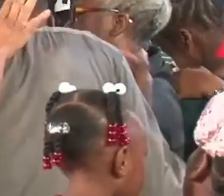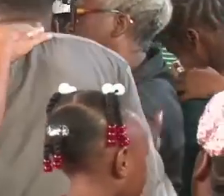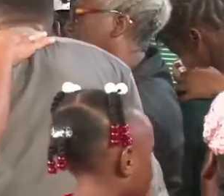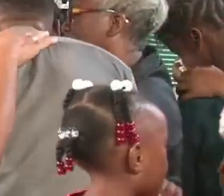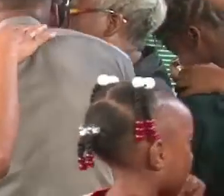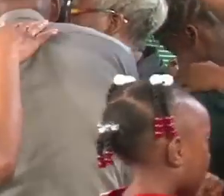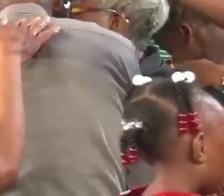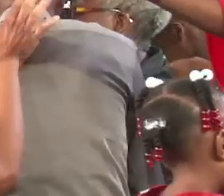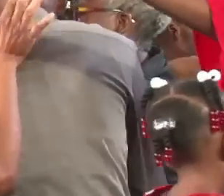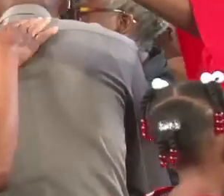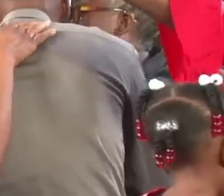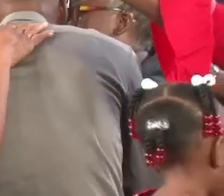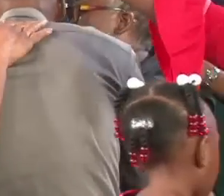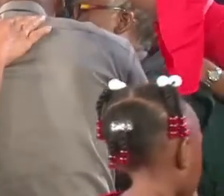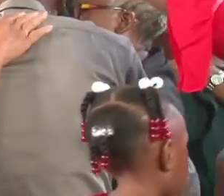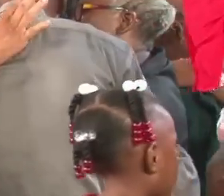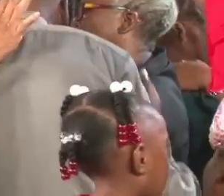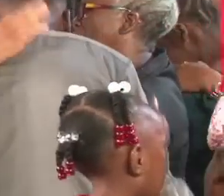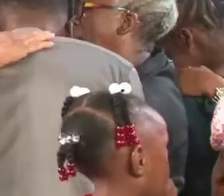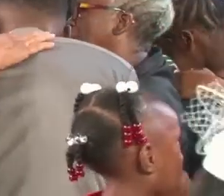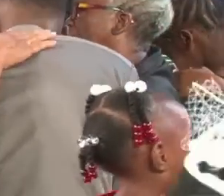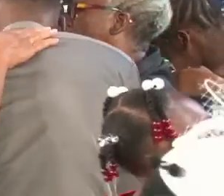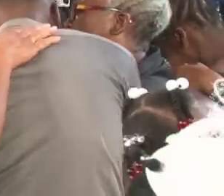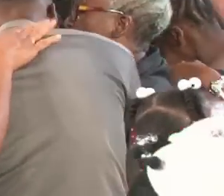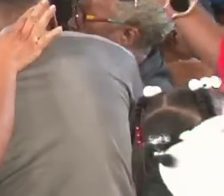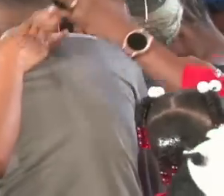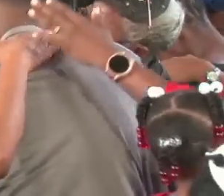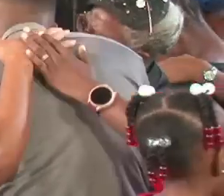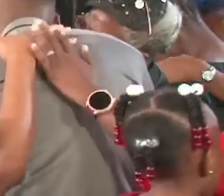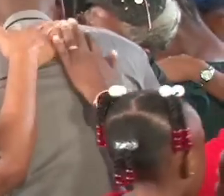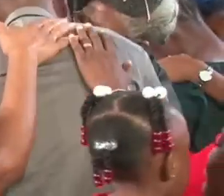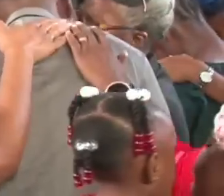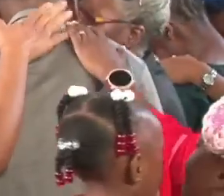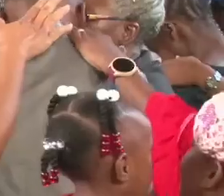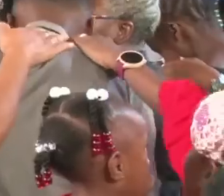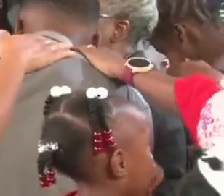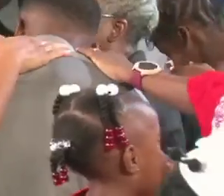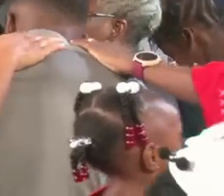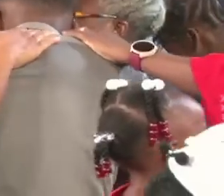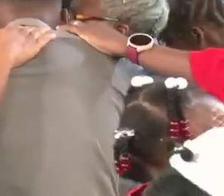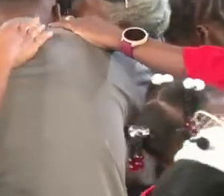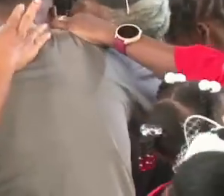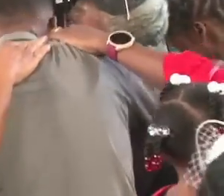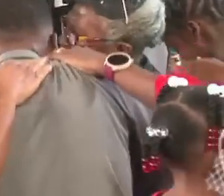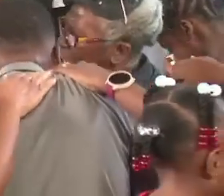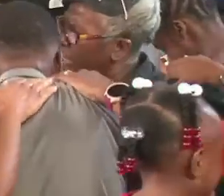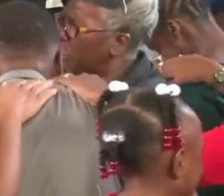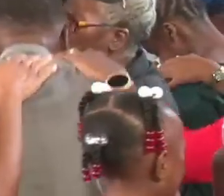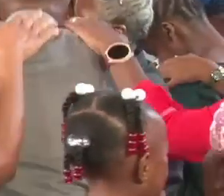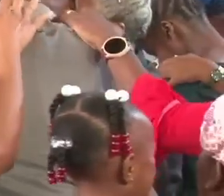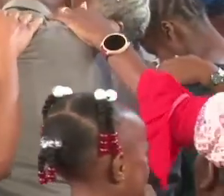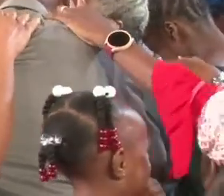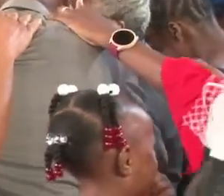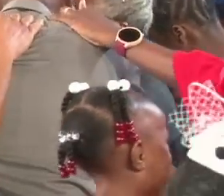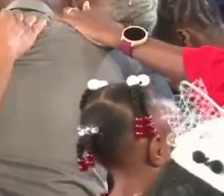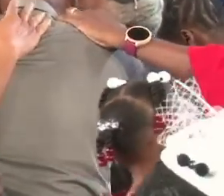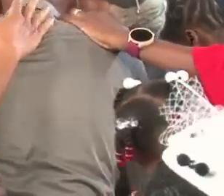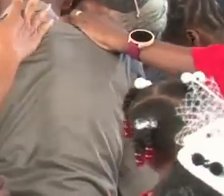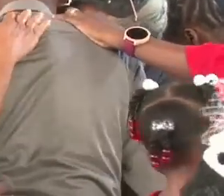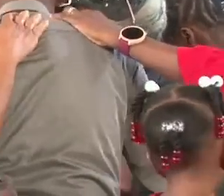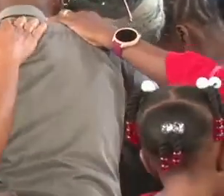No more chains holding me. Yes. My soul is